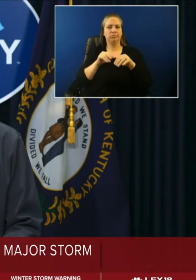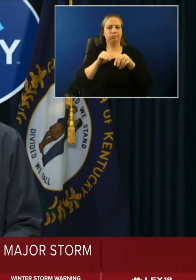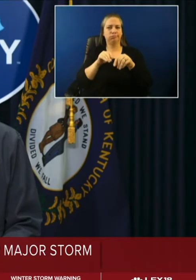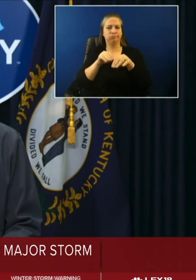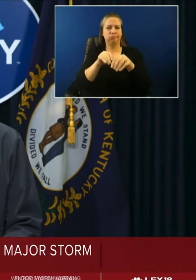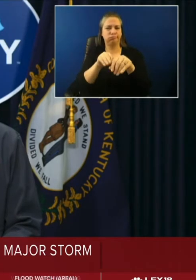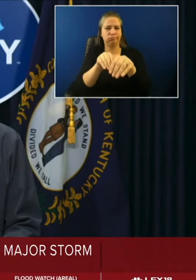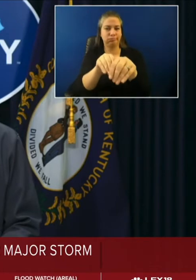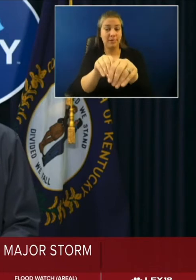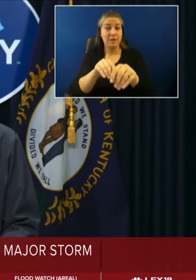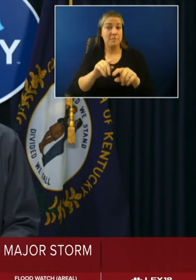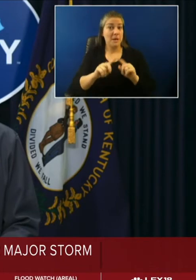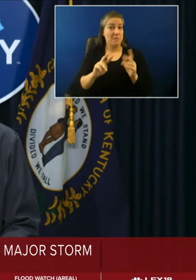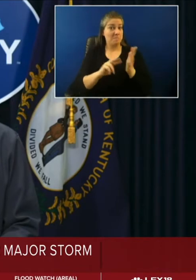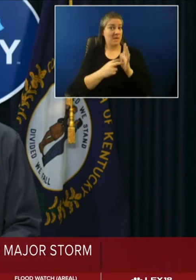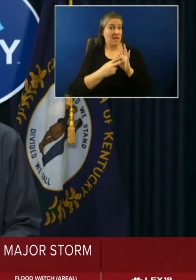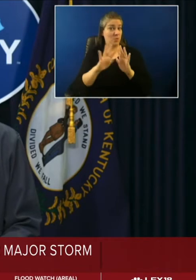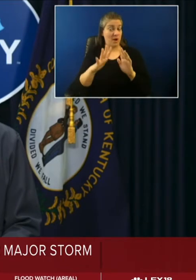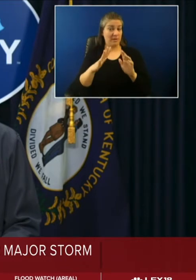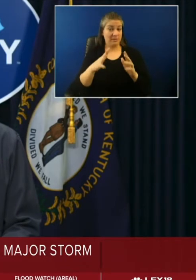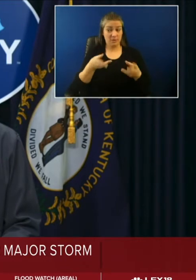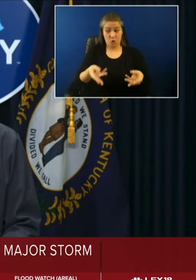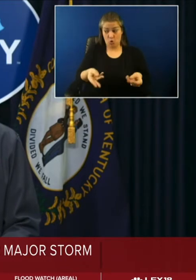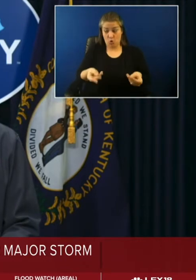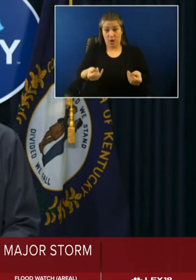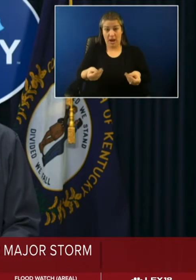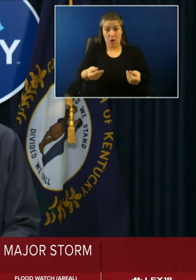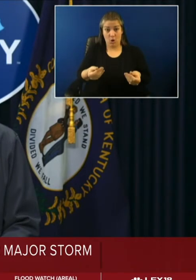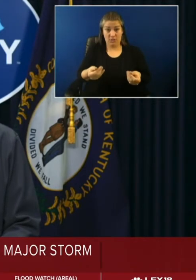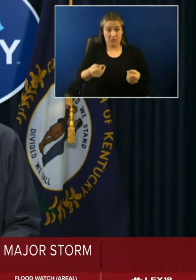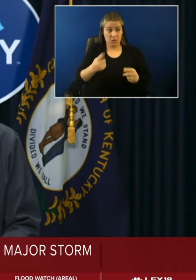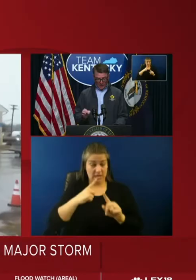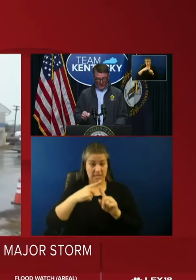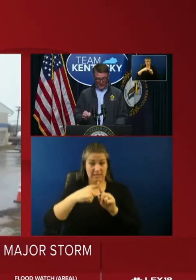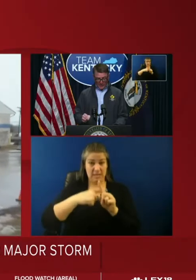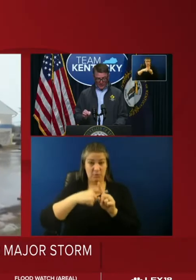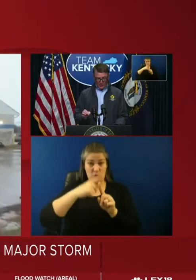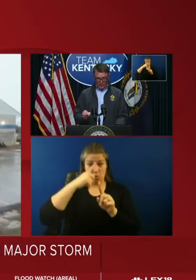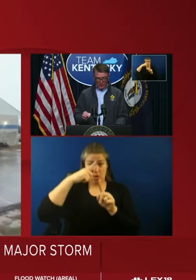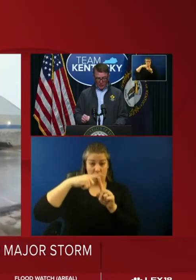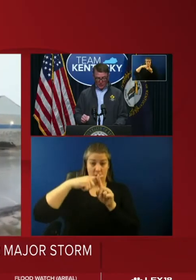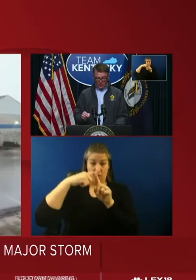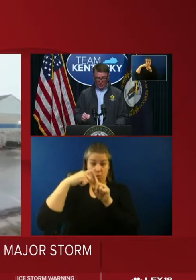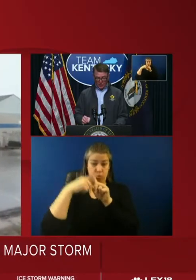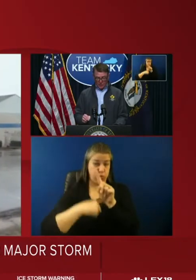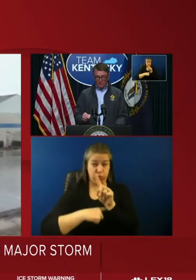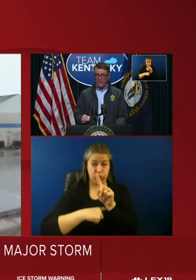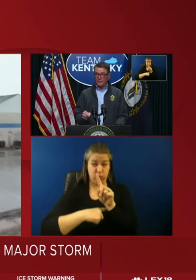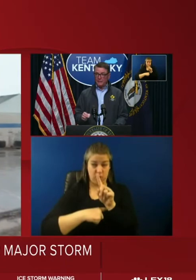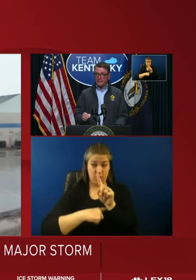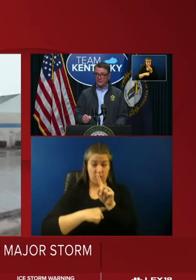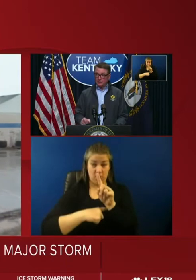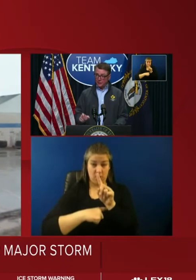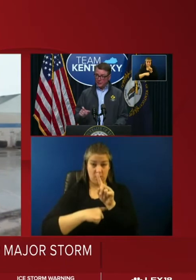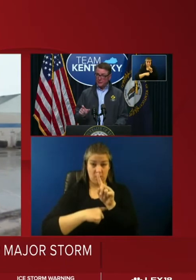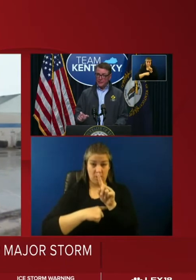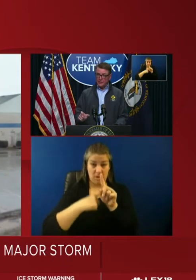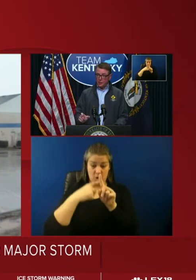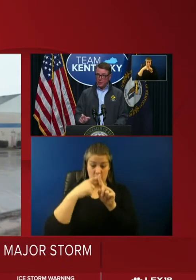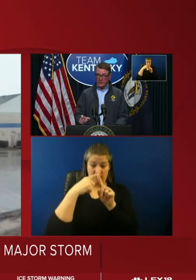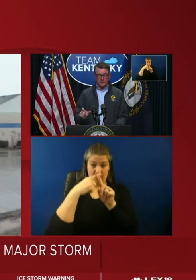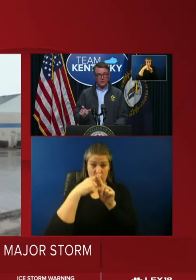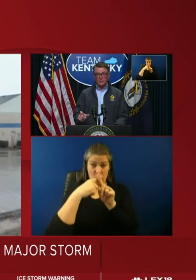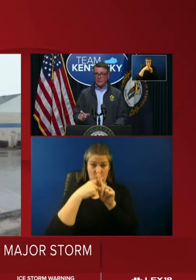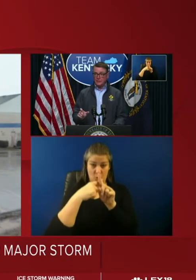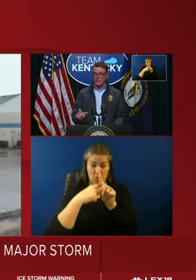where pavement temperatures are certain to drop below freezing, but are not yet too low for salt to be effective. So there is